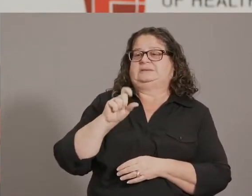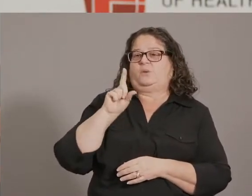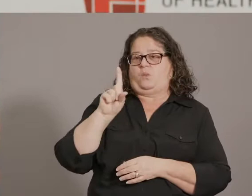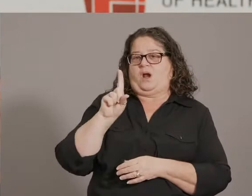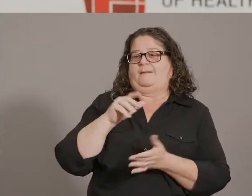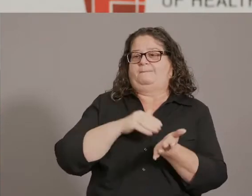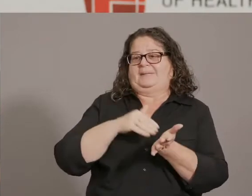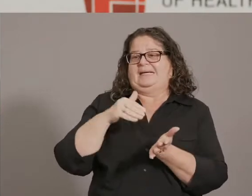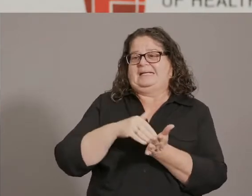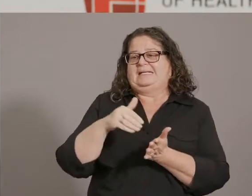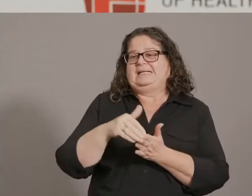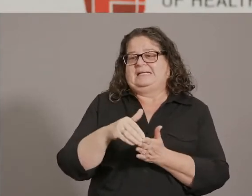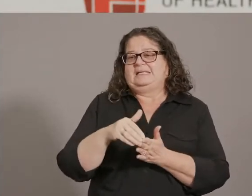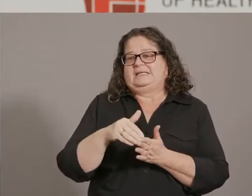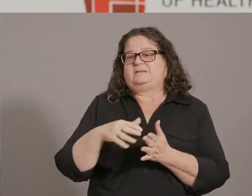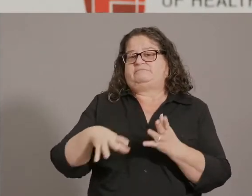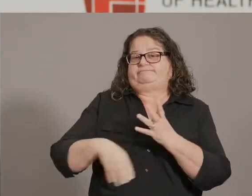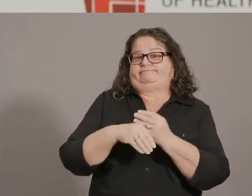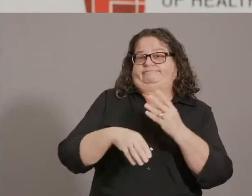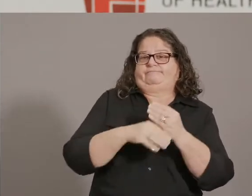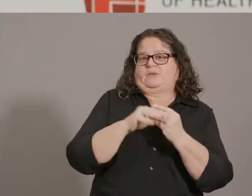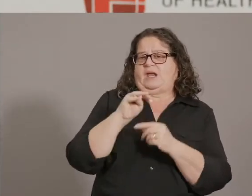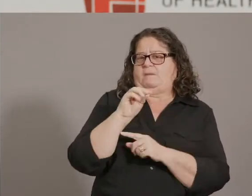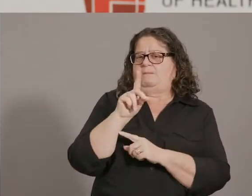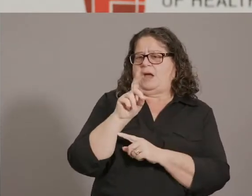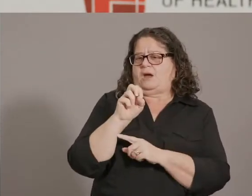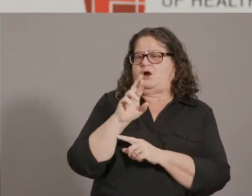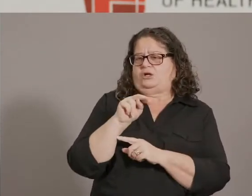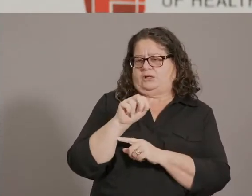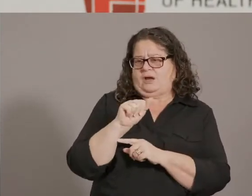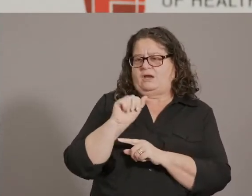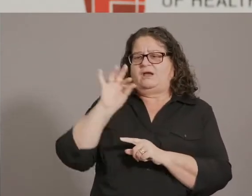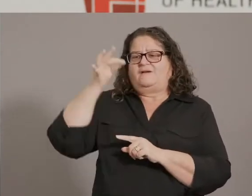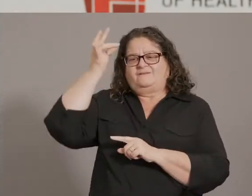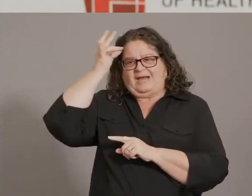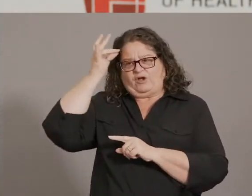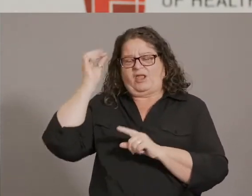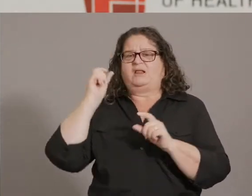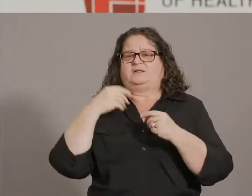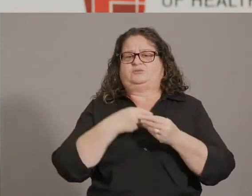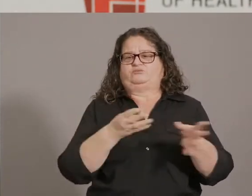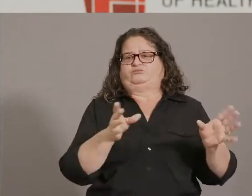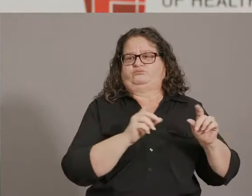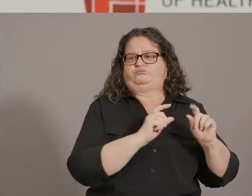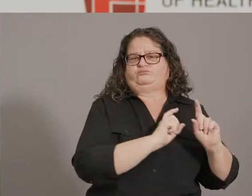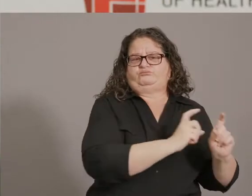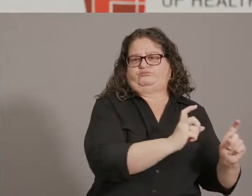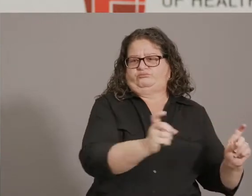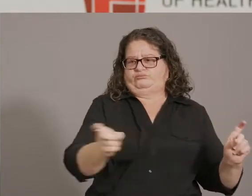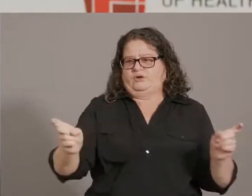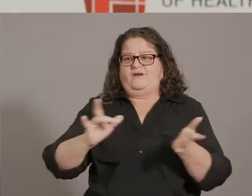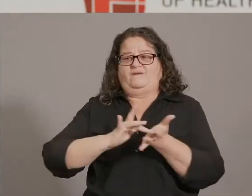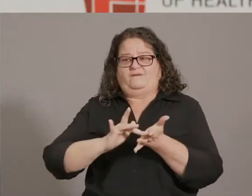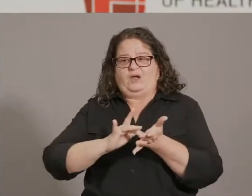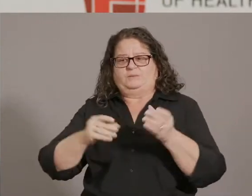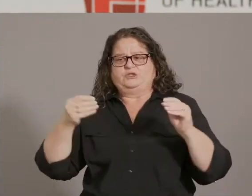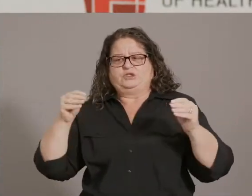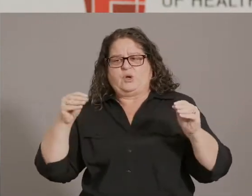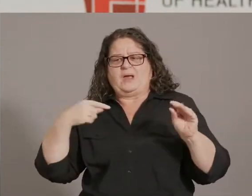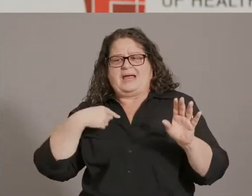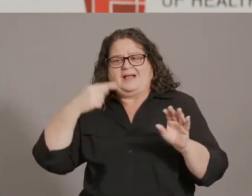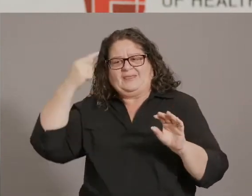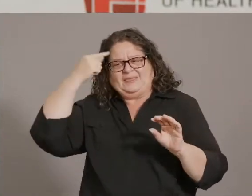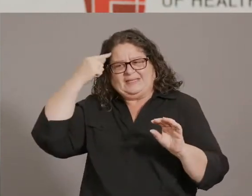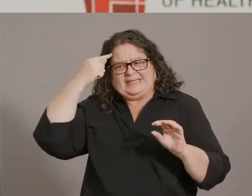that the federal government allocated to the retail pharmacies. I want to say it was about 280, give or take a